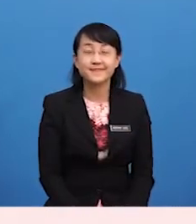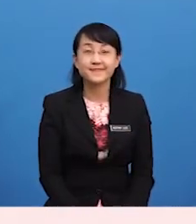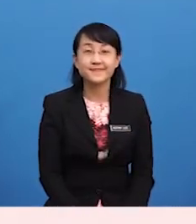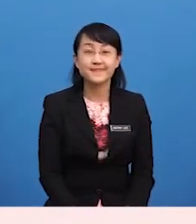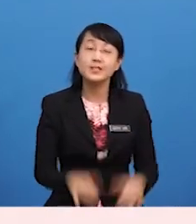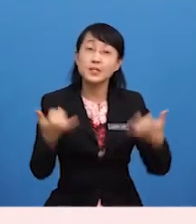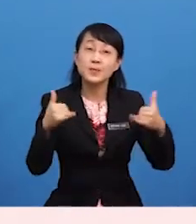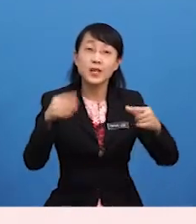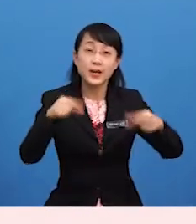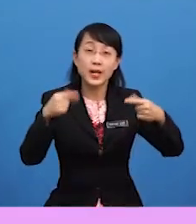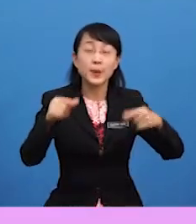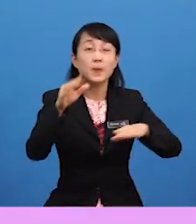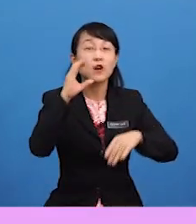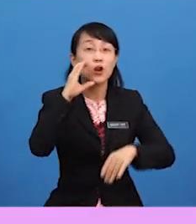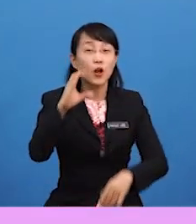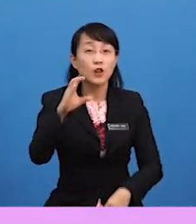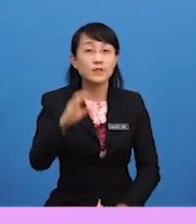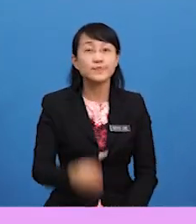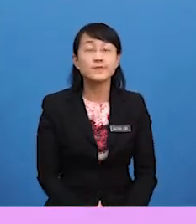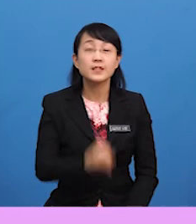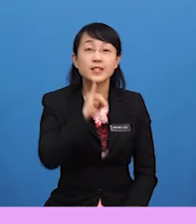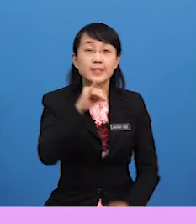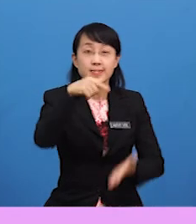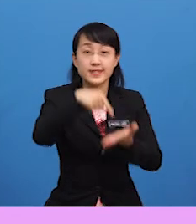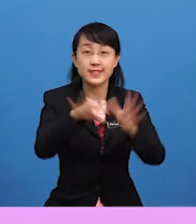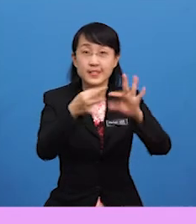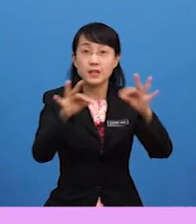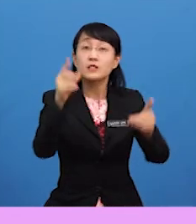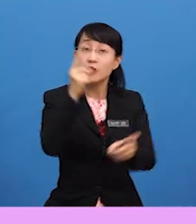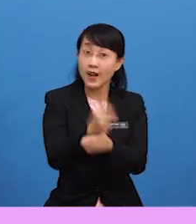play a game called, is this sentence correct?